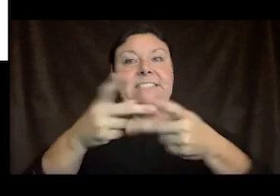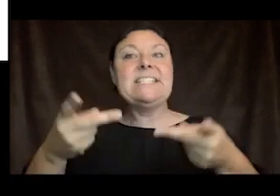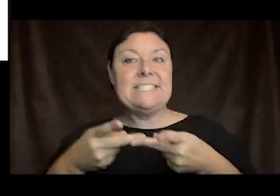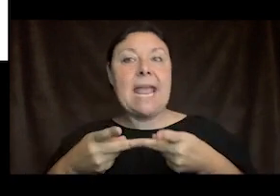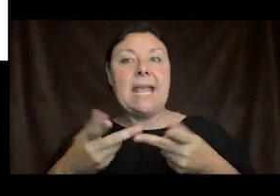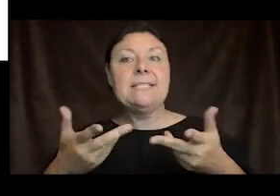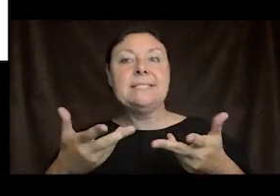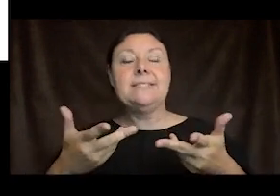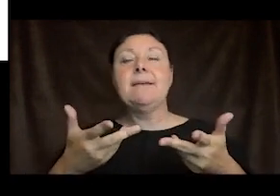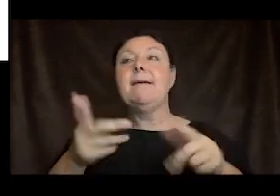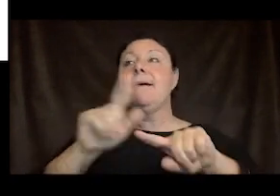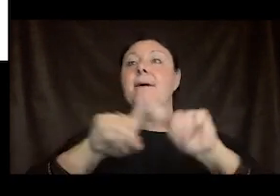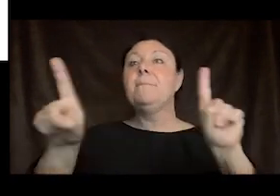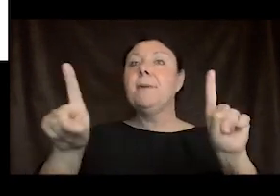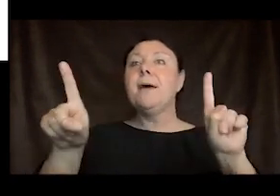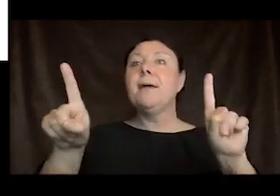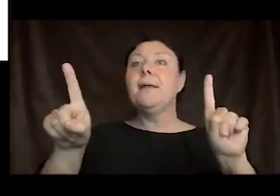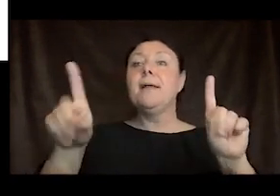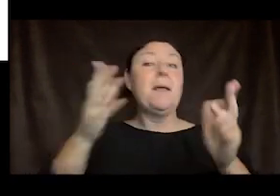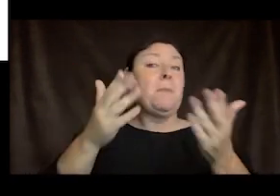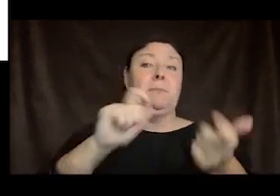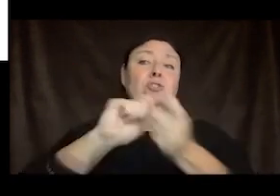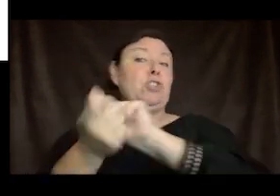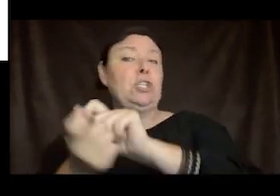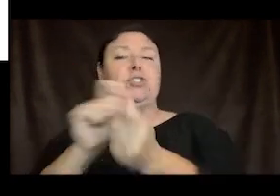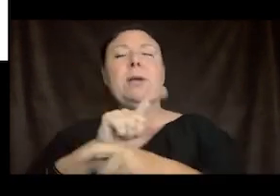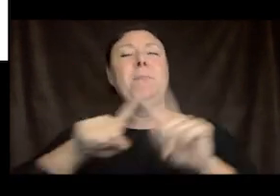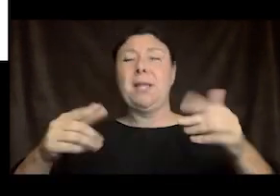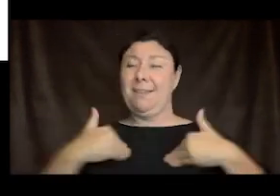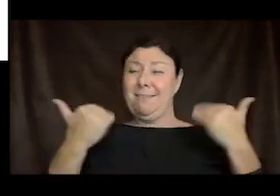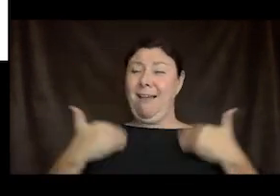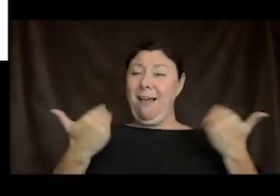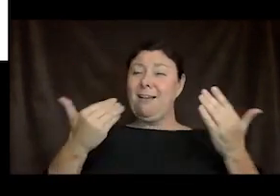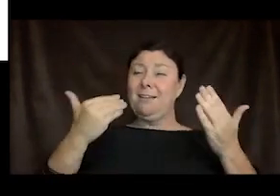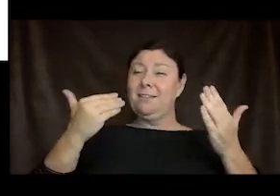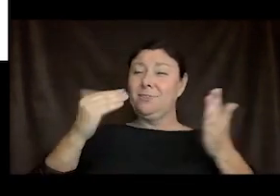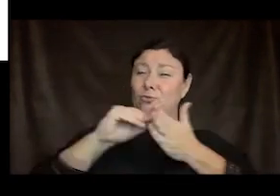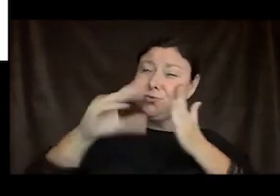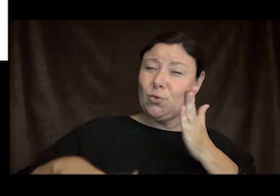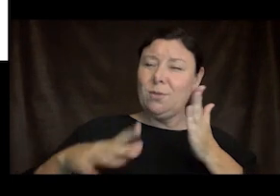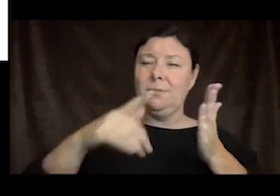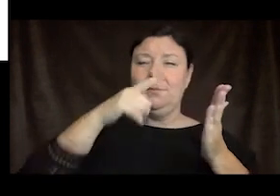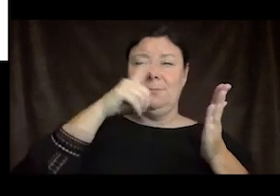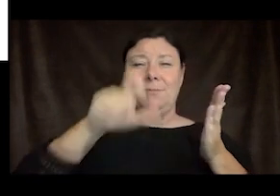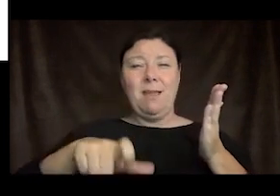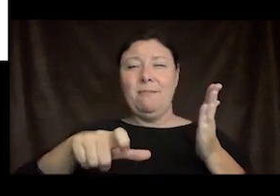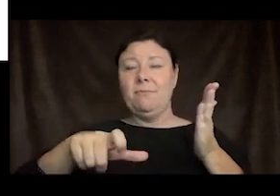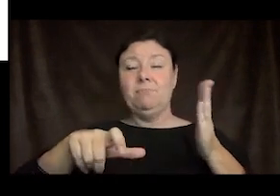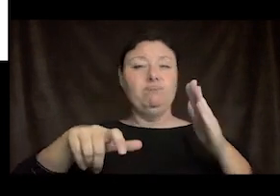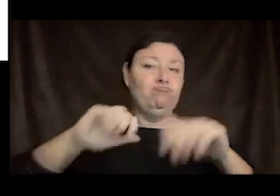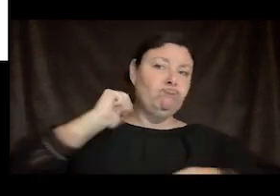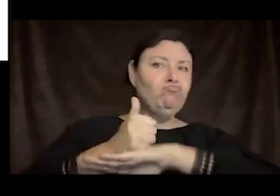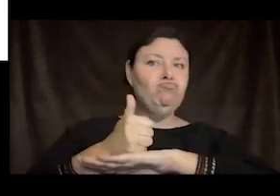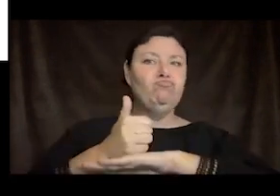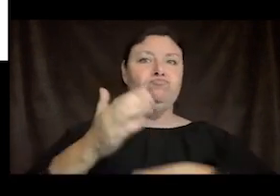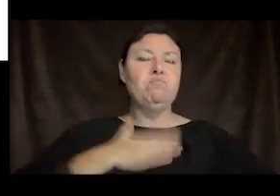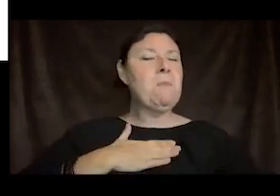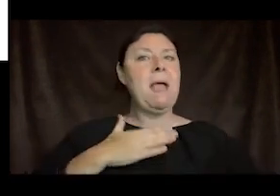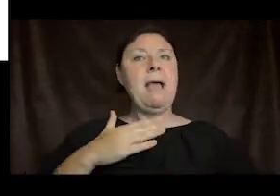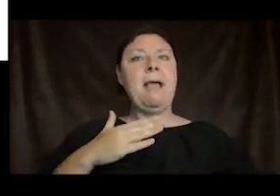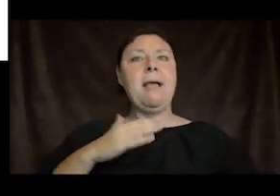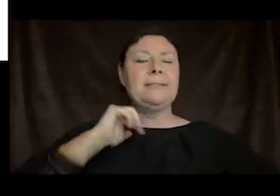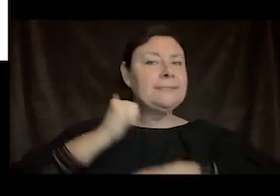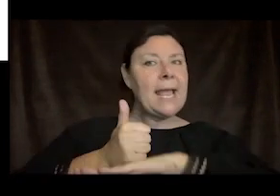move, but as young people, as children having these conversations, they don't have to take a stance